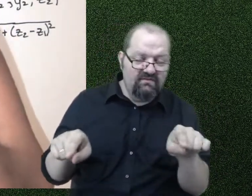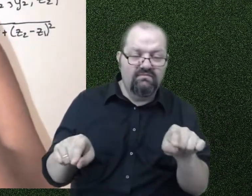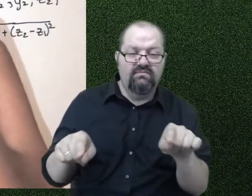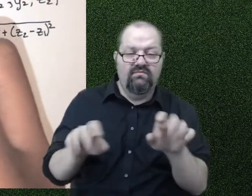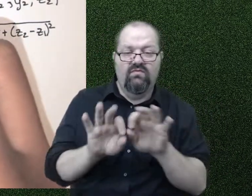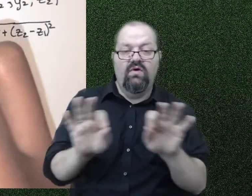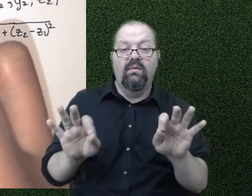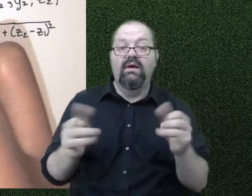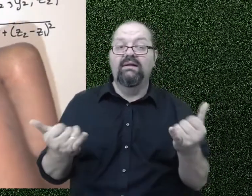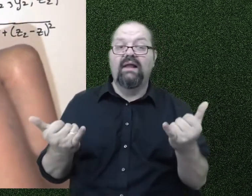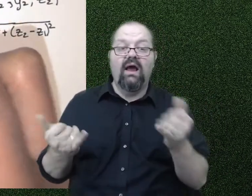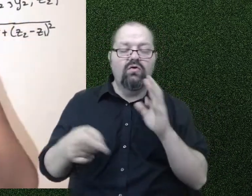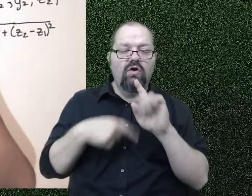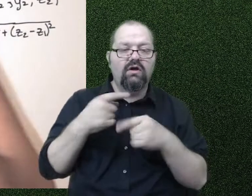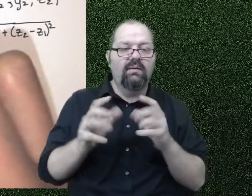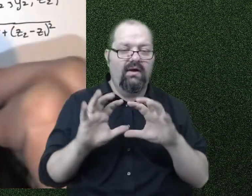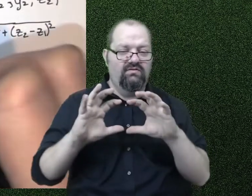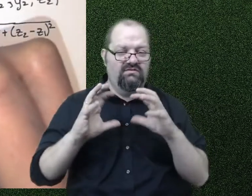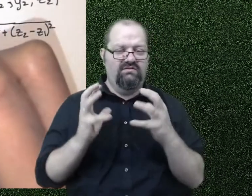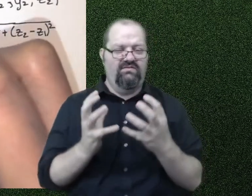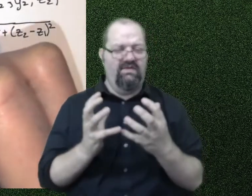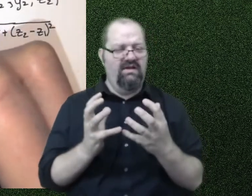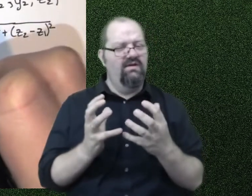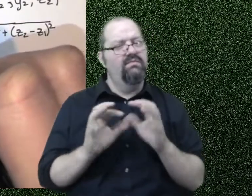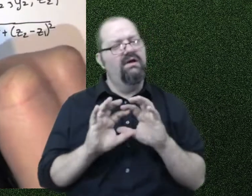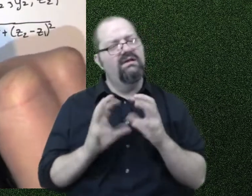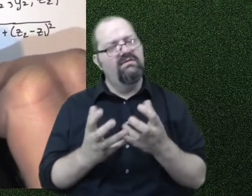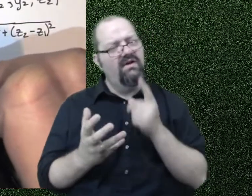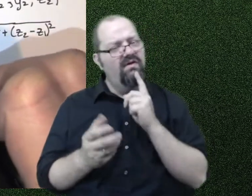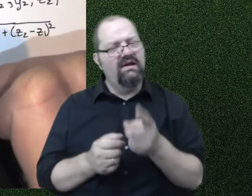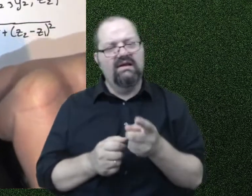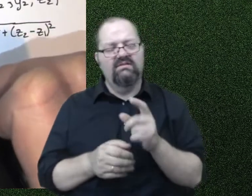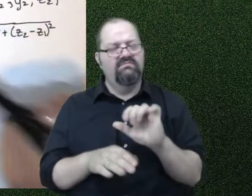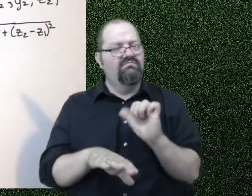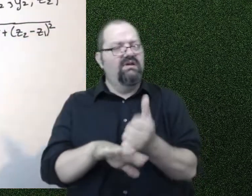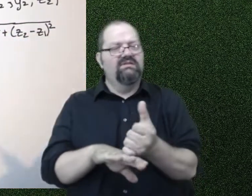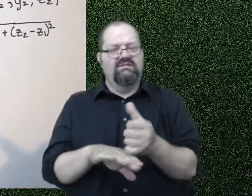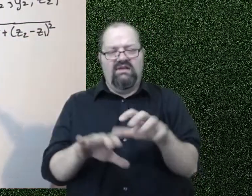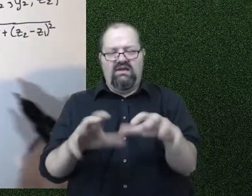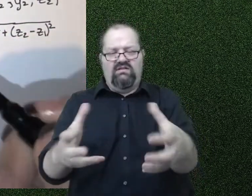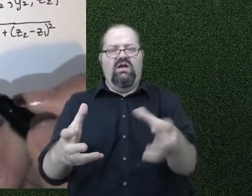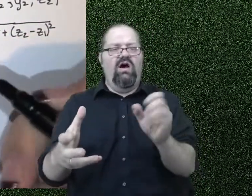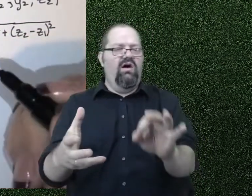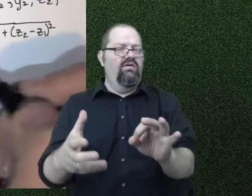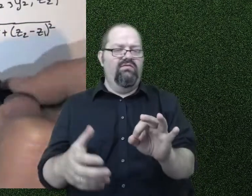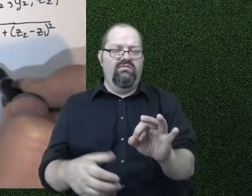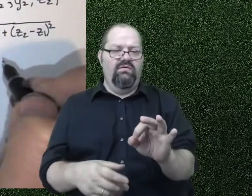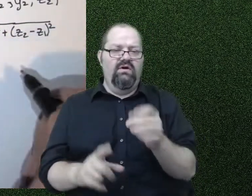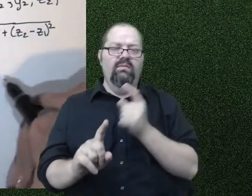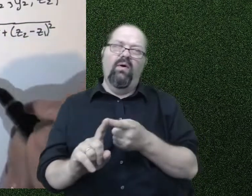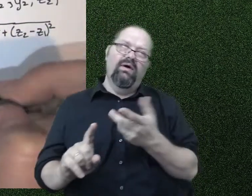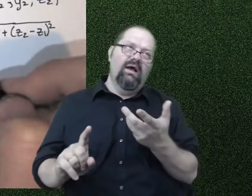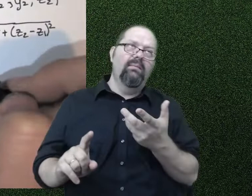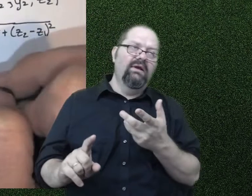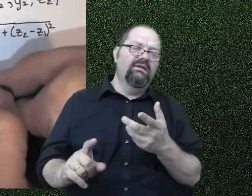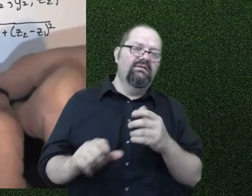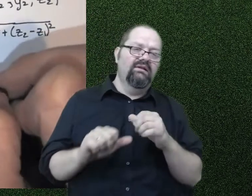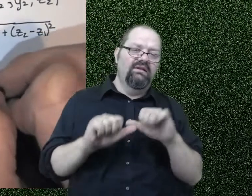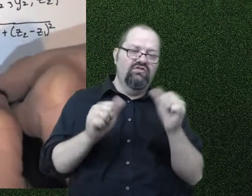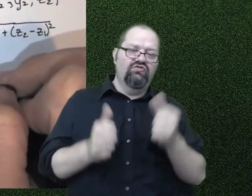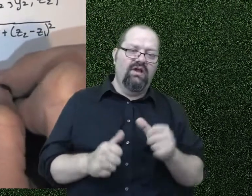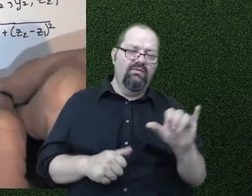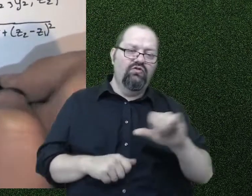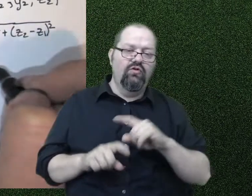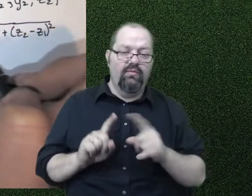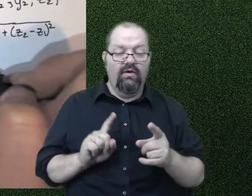sphere. A sphere is just a set of points. Well, it's a geometric object too, but it's a